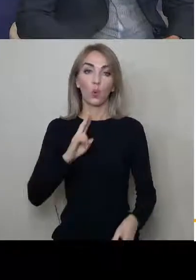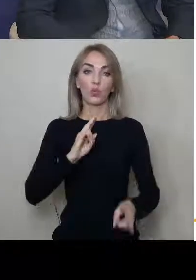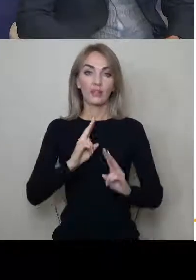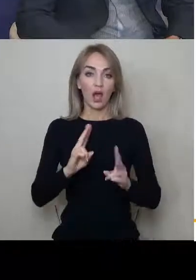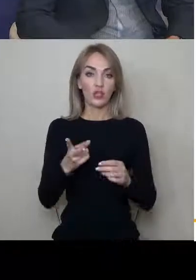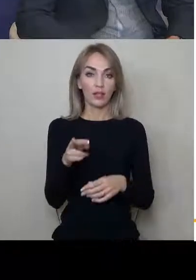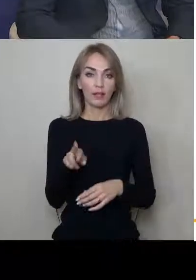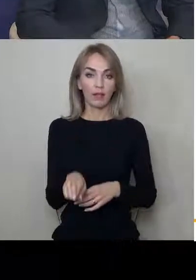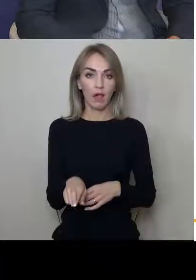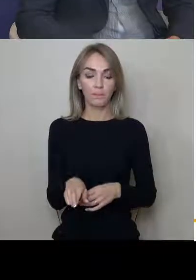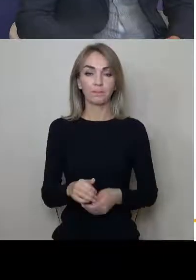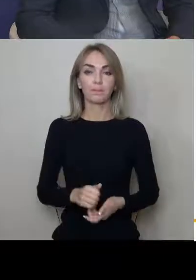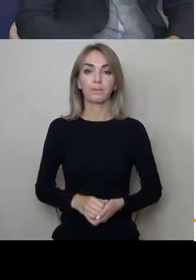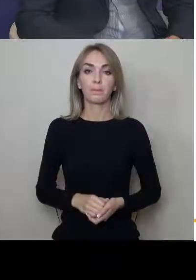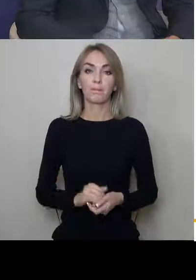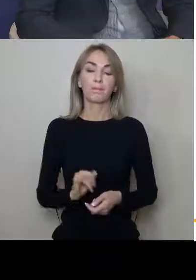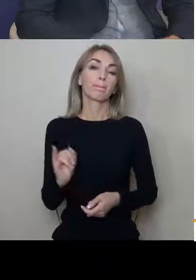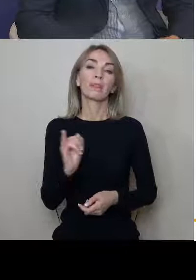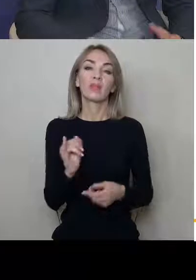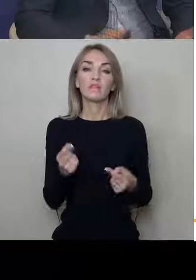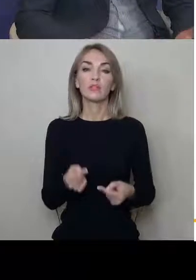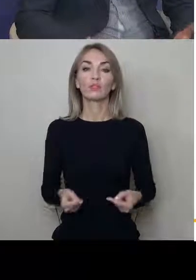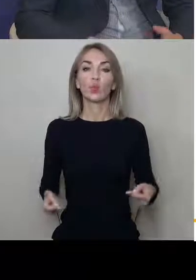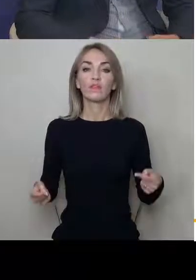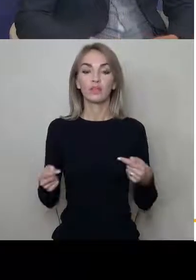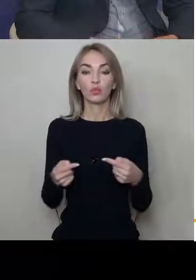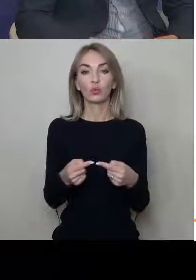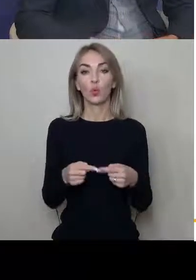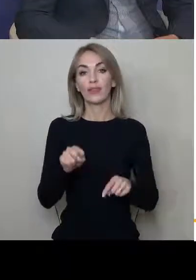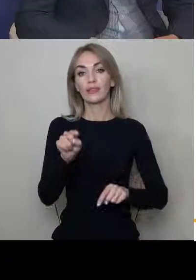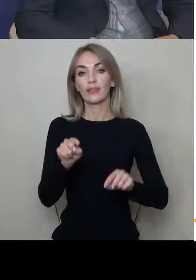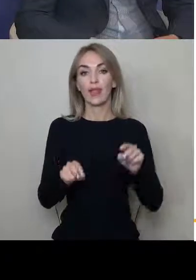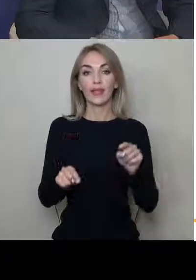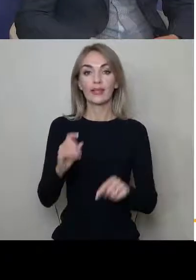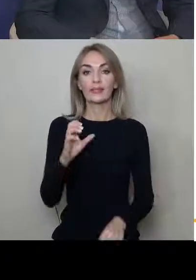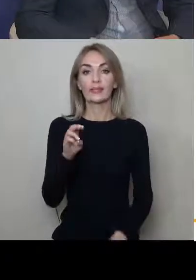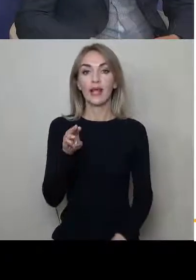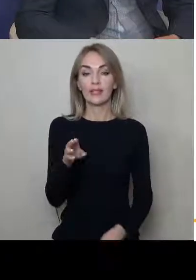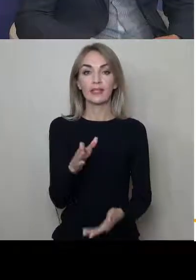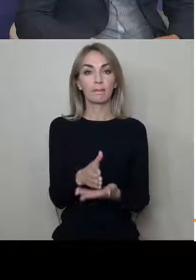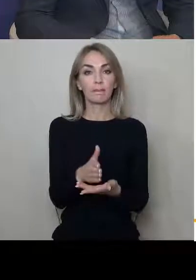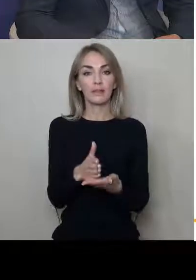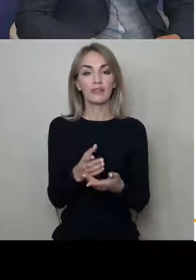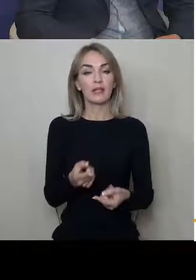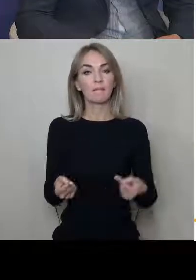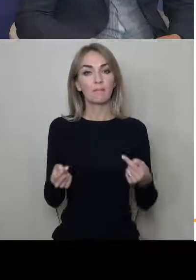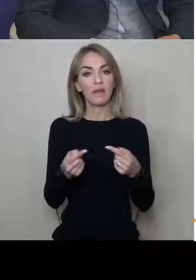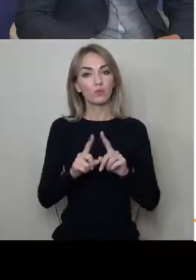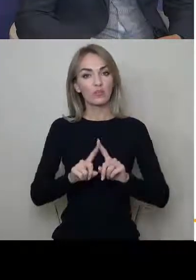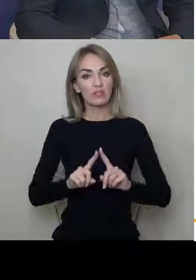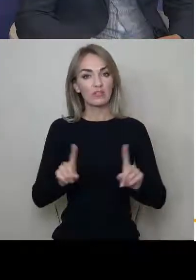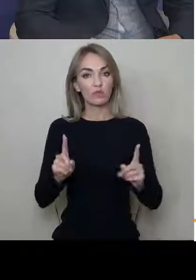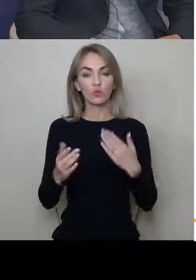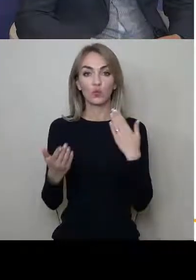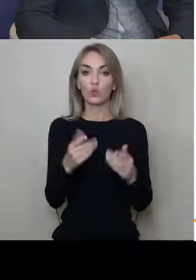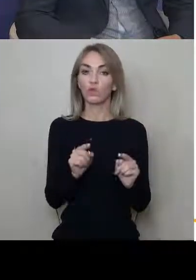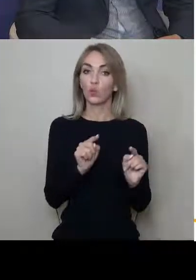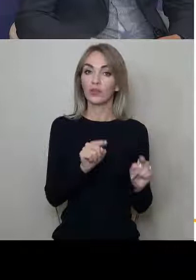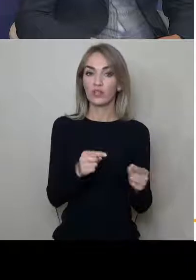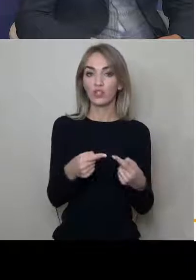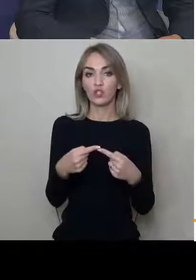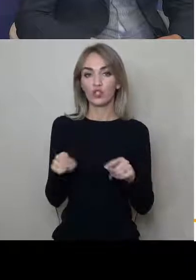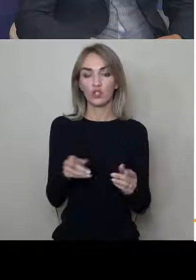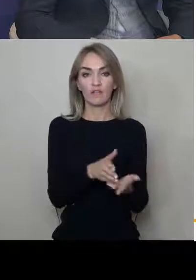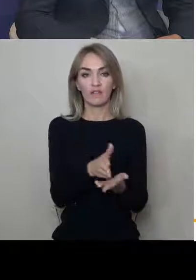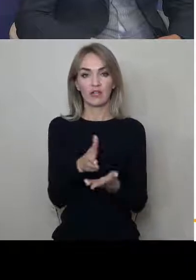specific entities that can submit complaints, and therefore some of the articles contain some specificities